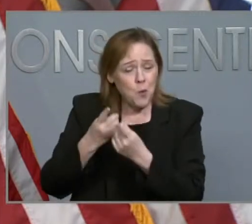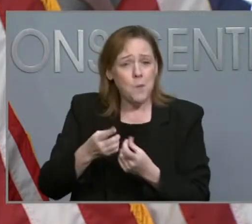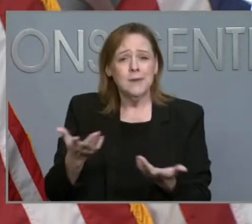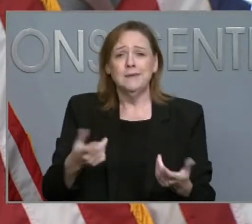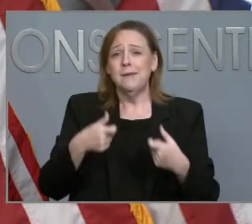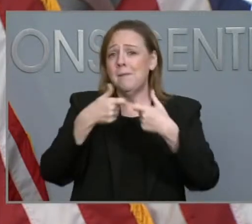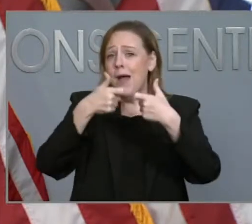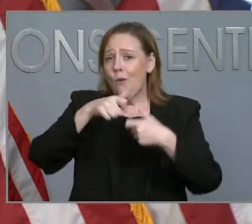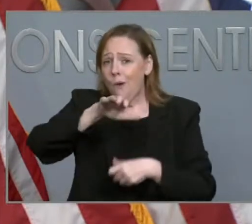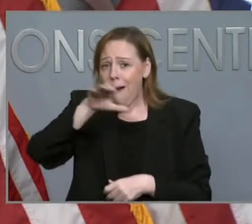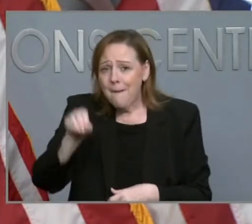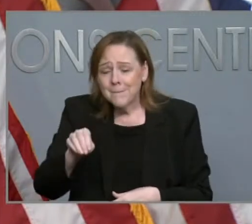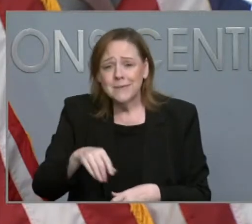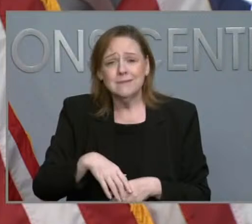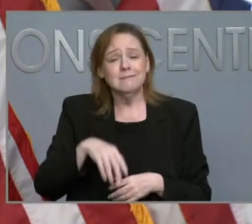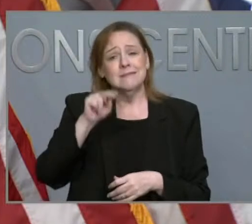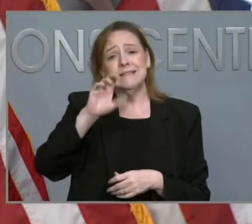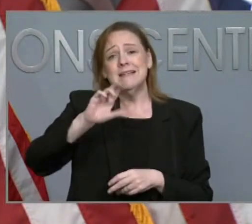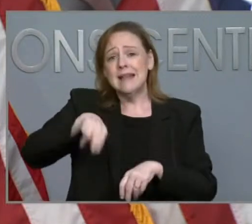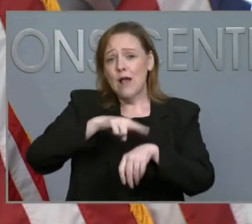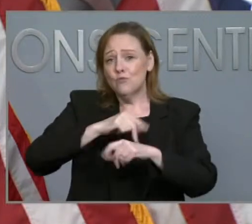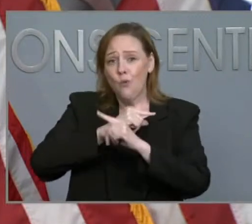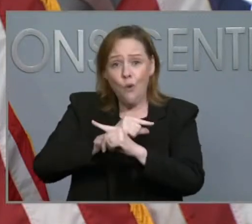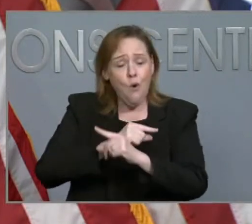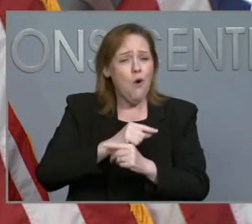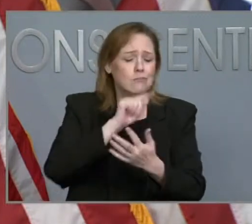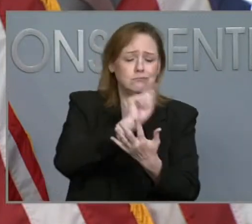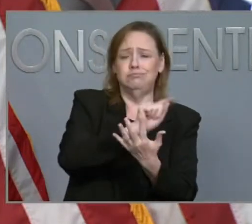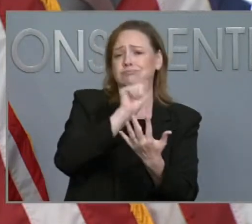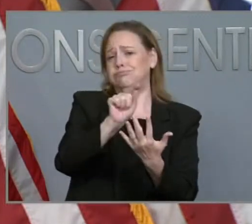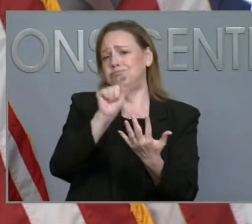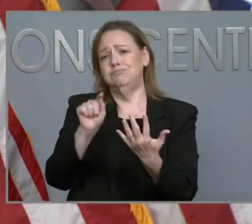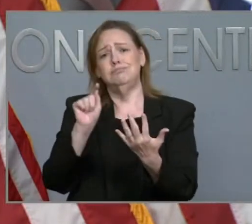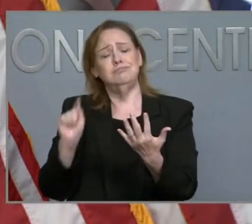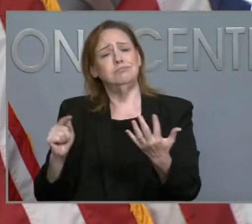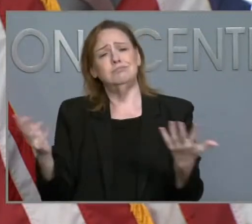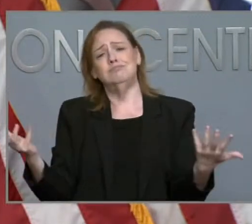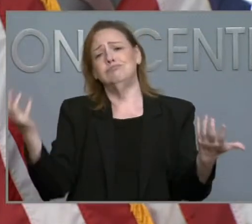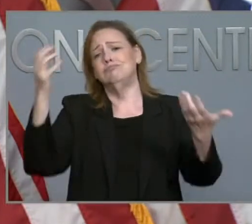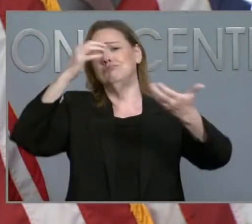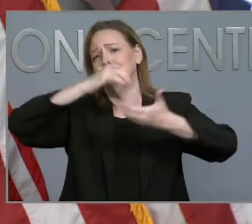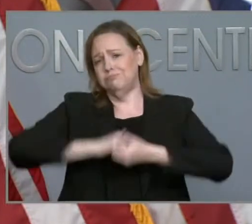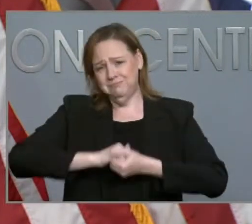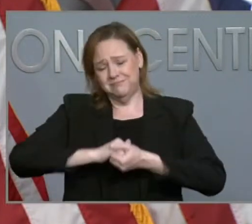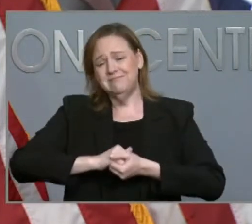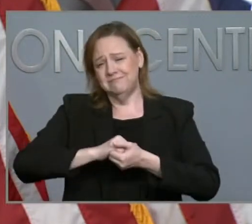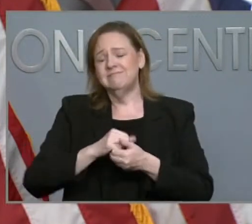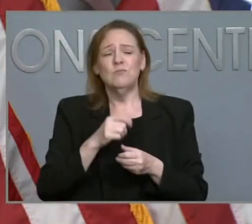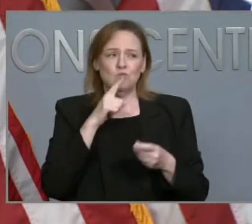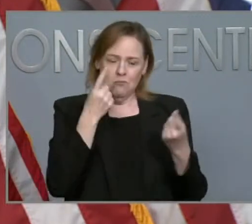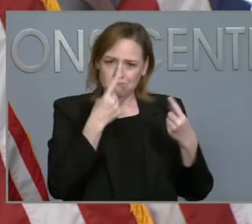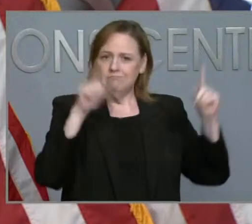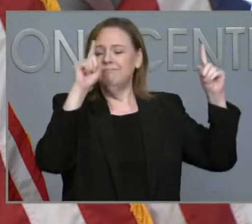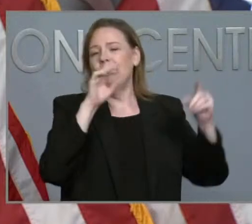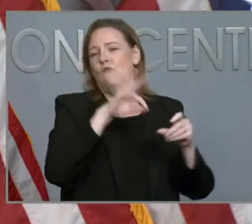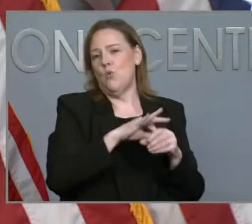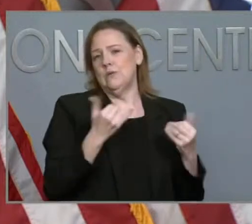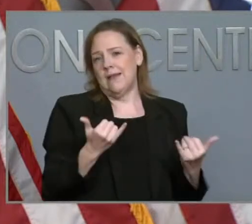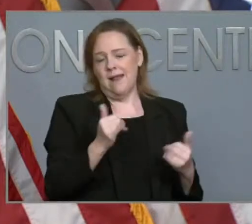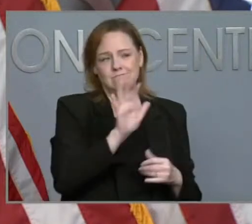Carolina National Guard, so many people that I could identify who have helped to make today possible in those Helene-affected counties. Thank